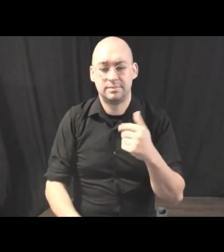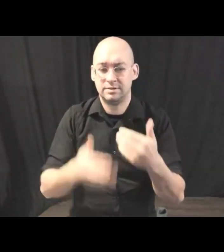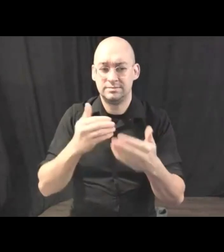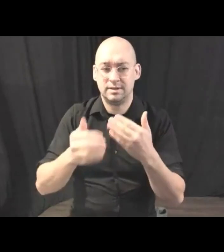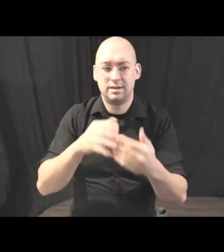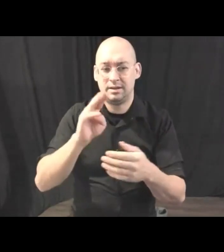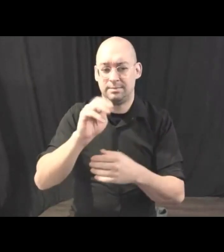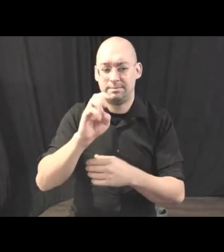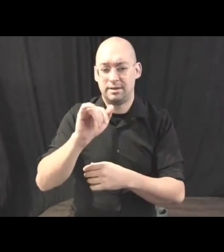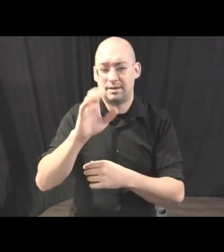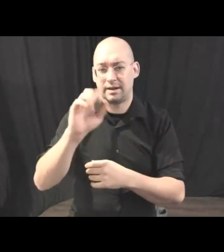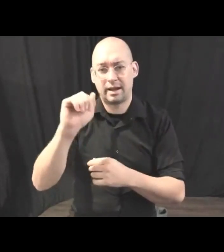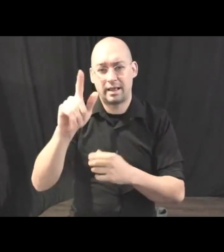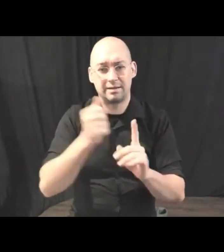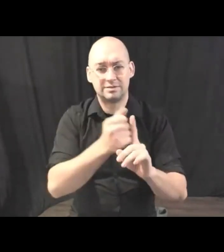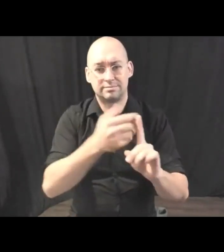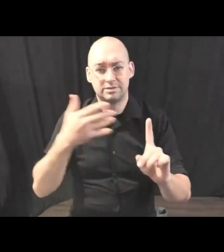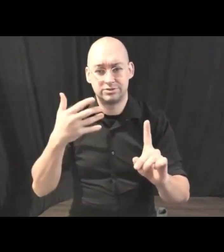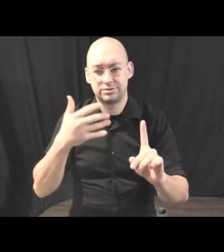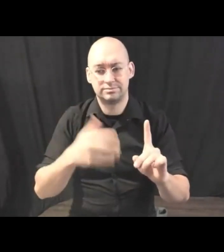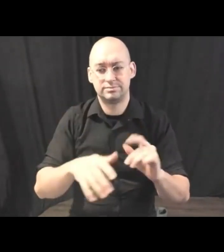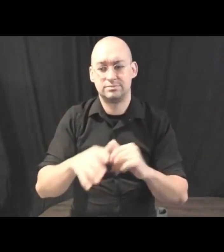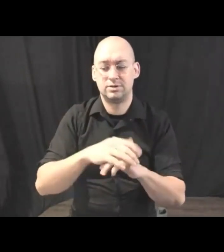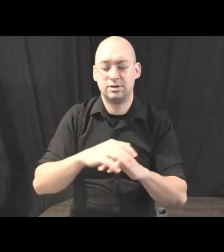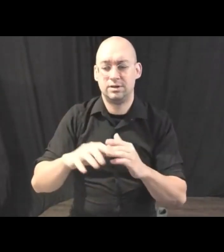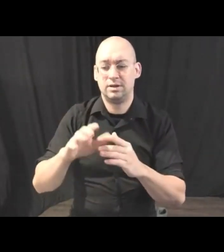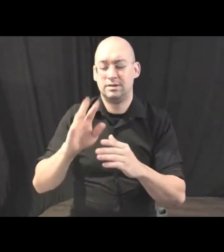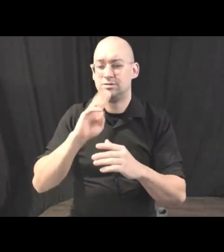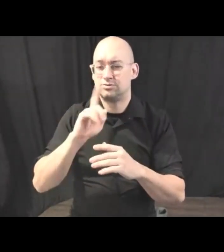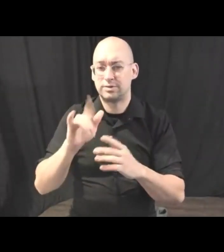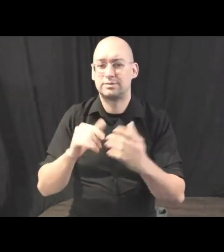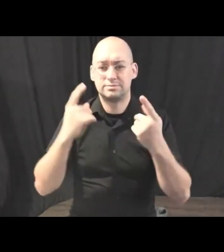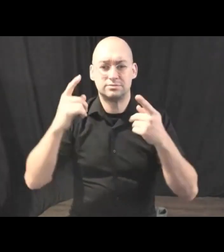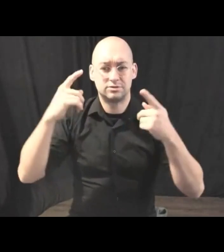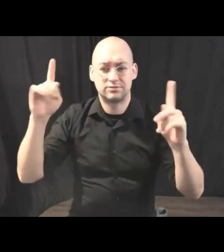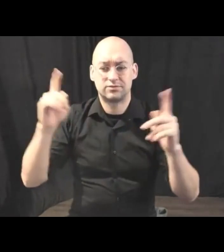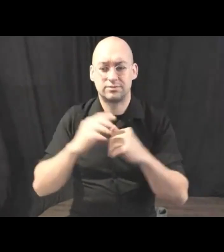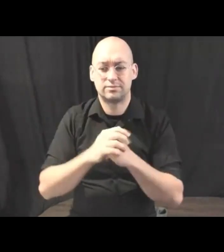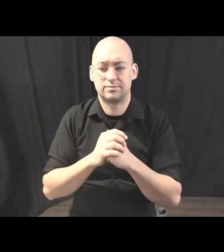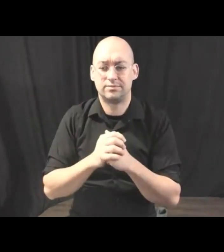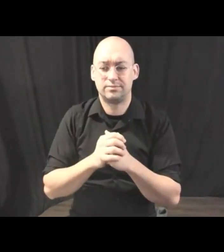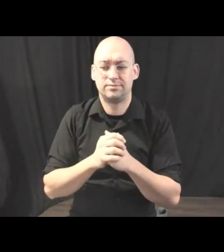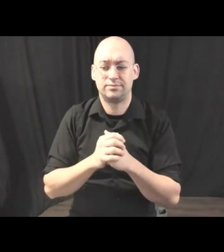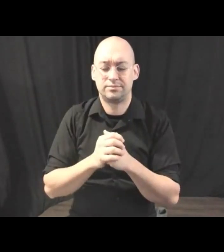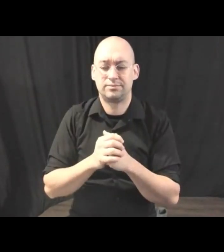to low-income Californians age 50 and older, which has been wildly successful, meaning the take-up is great and significant.